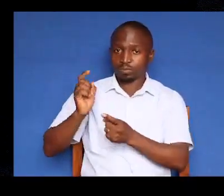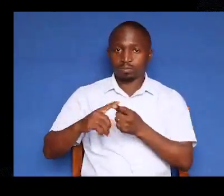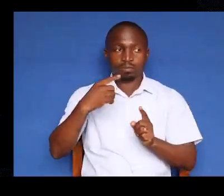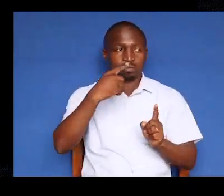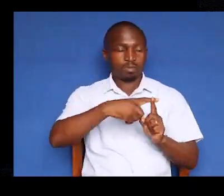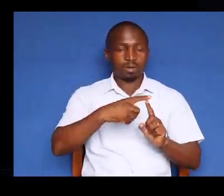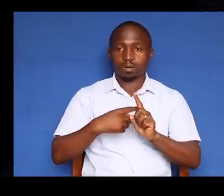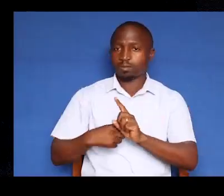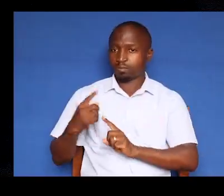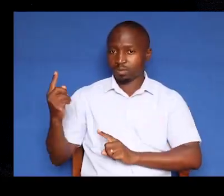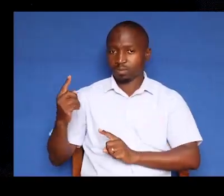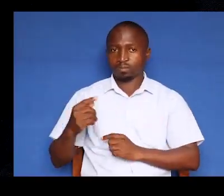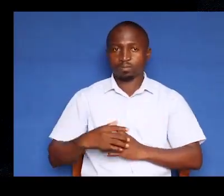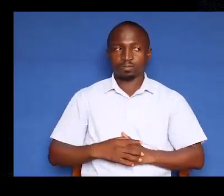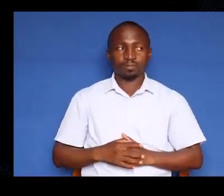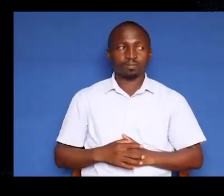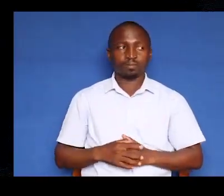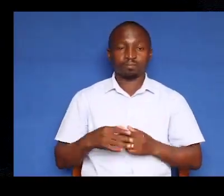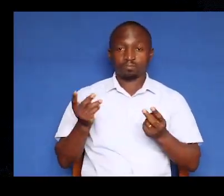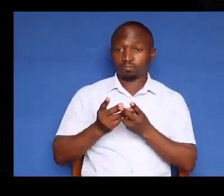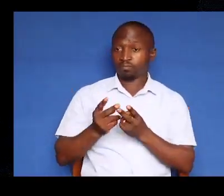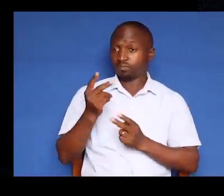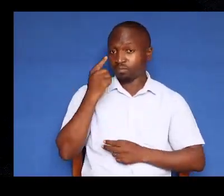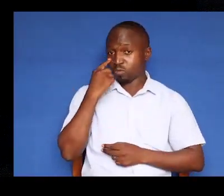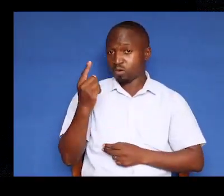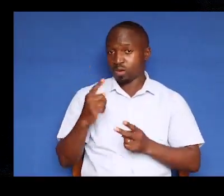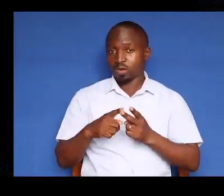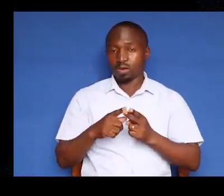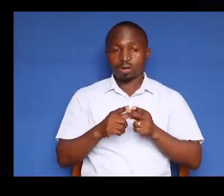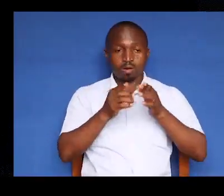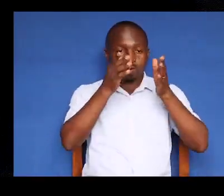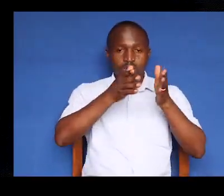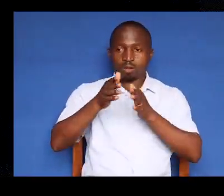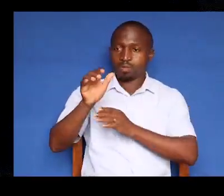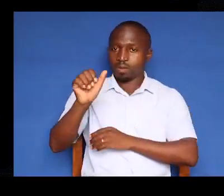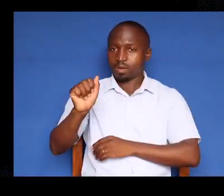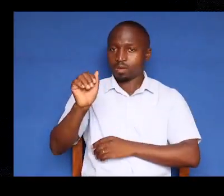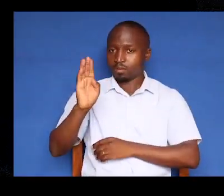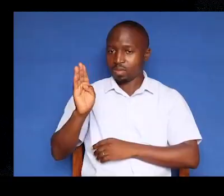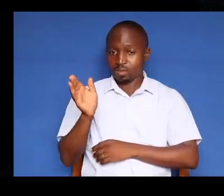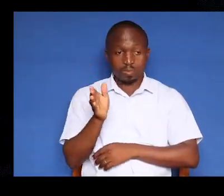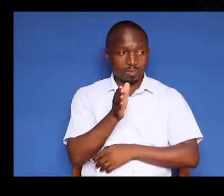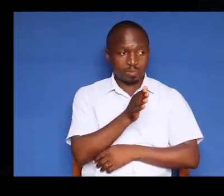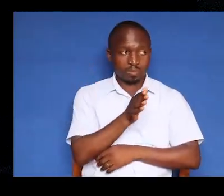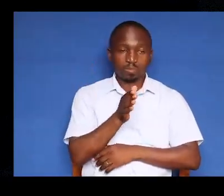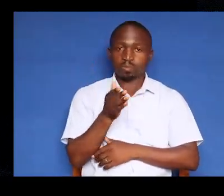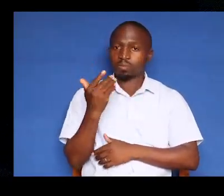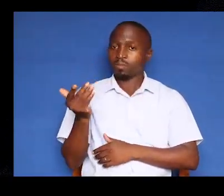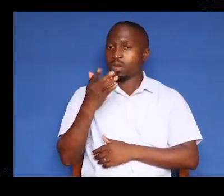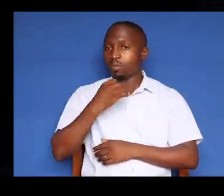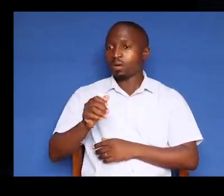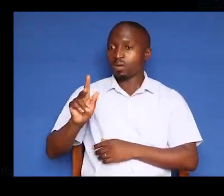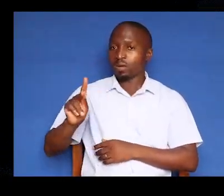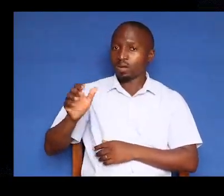times 100, like you have seen at column A and B. So Mr. Kapungu,